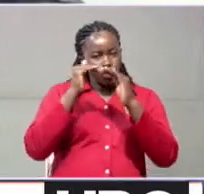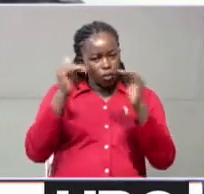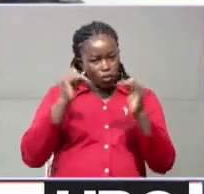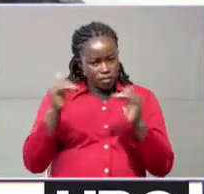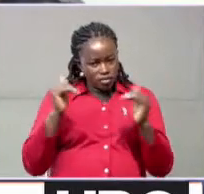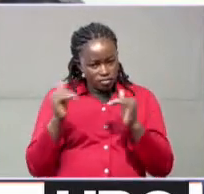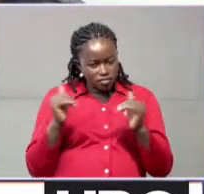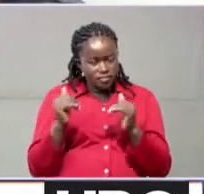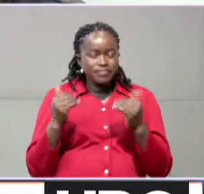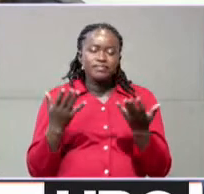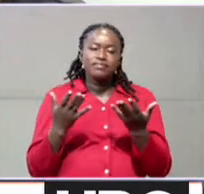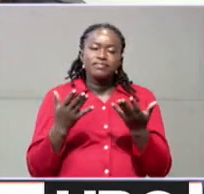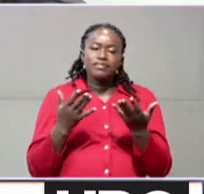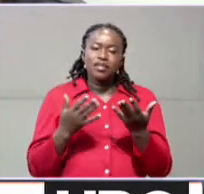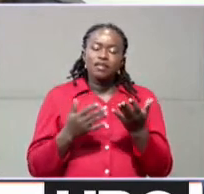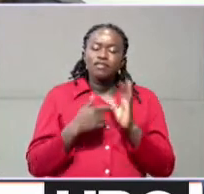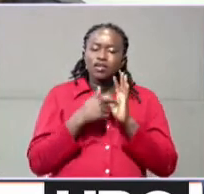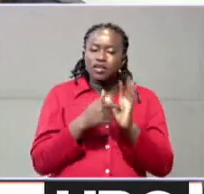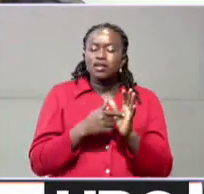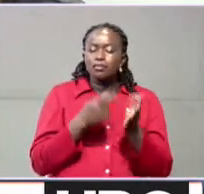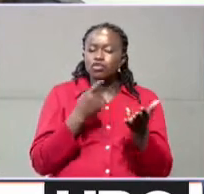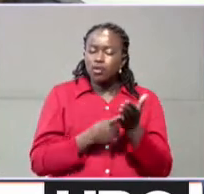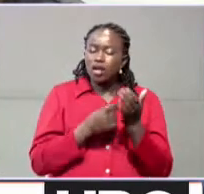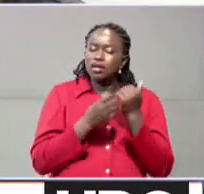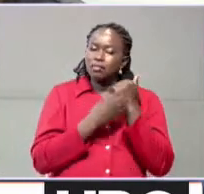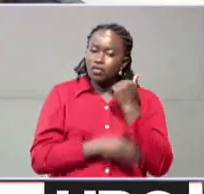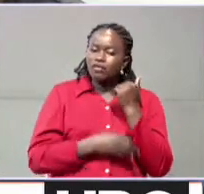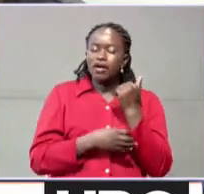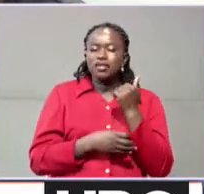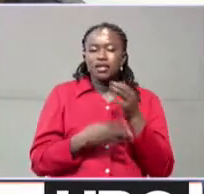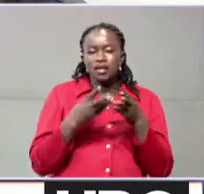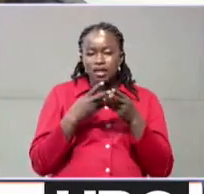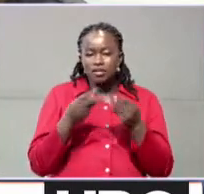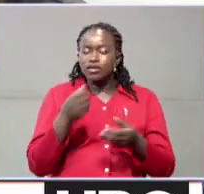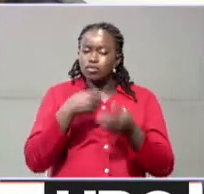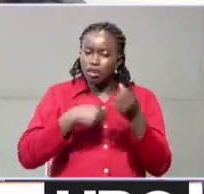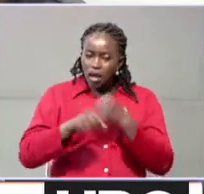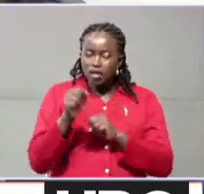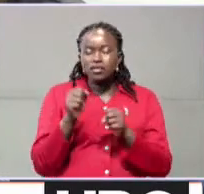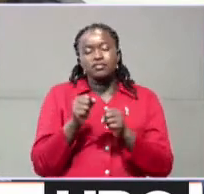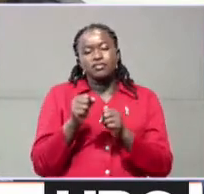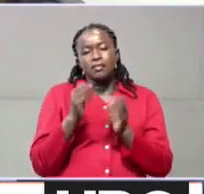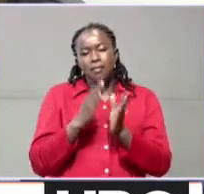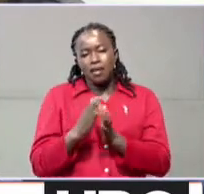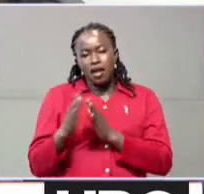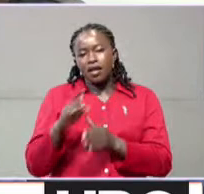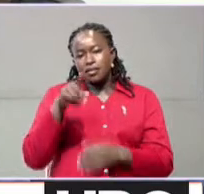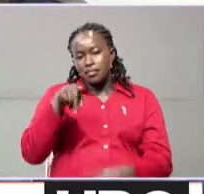in the past programs like uganda poverty eradication action plan peep